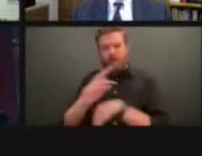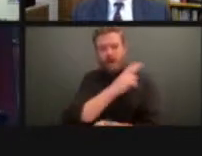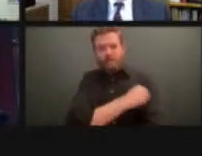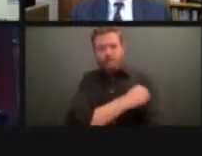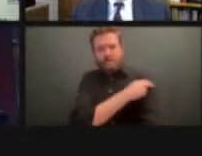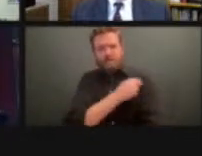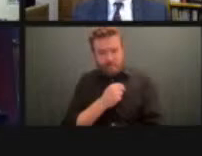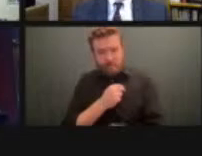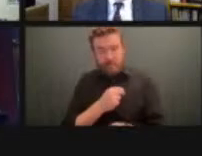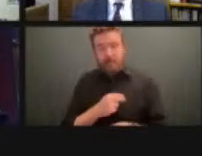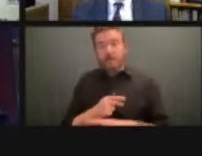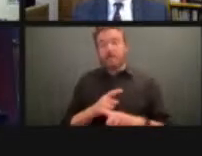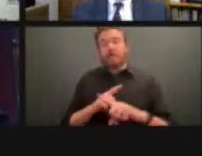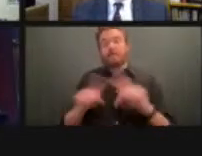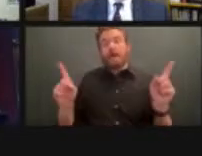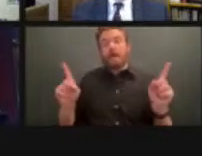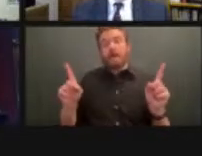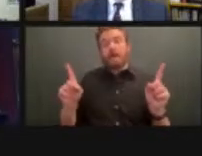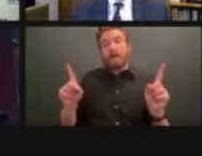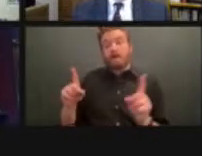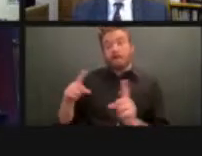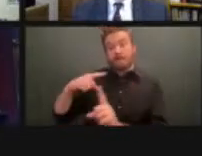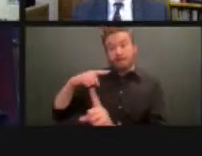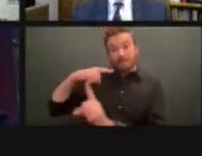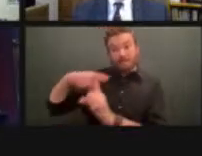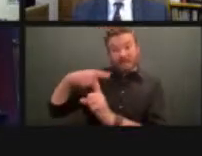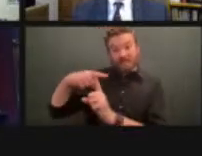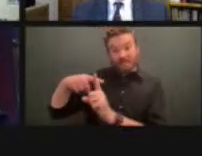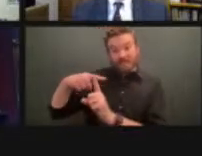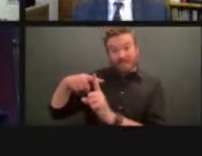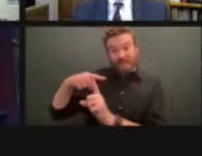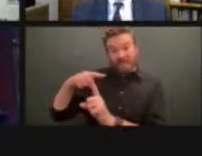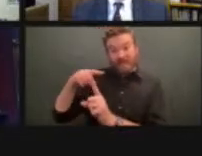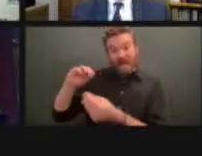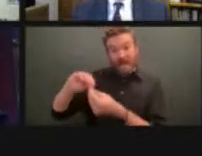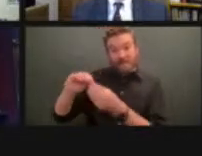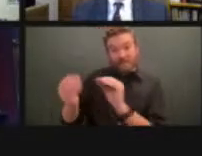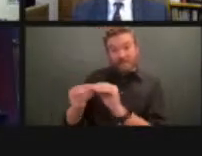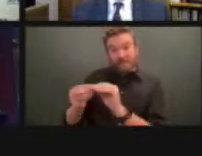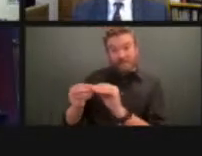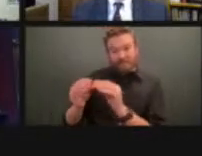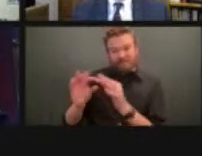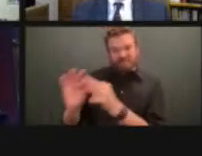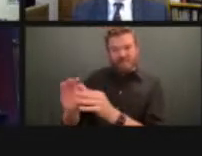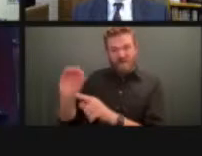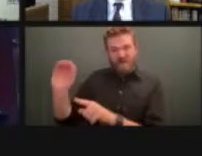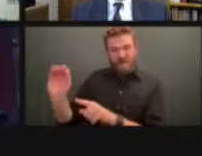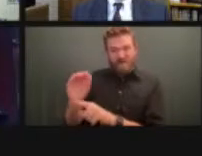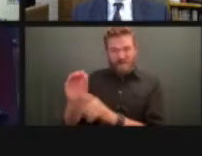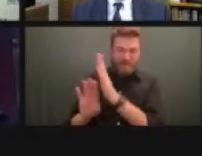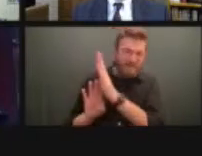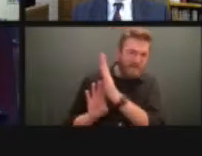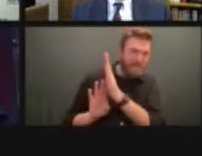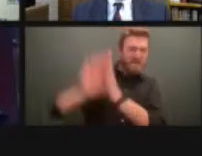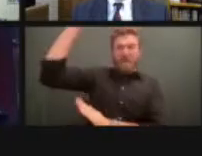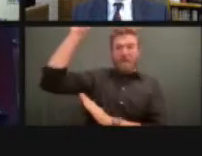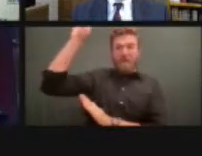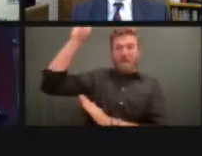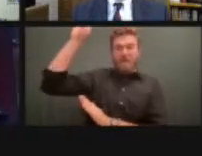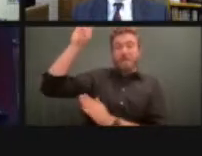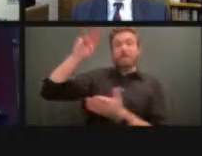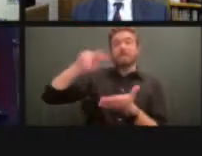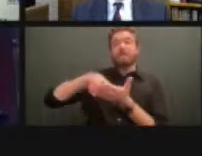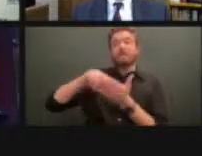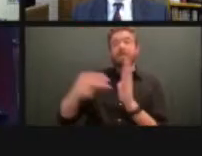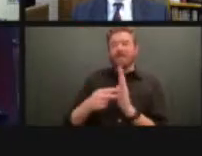is much higher, whatever solace we get from a lower hospitalization rate, frankly, goes out the window. The sheer numbers of